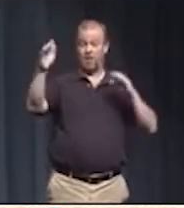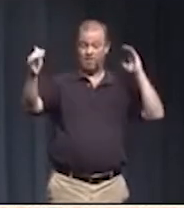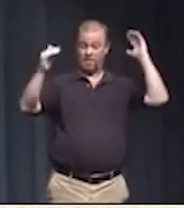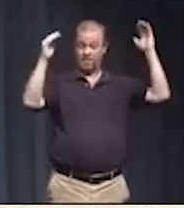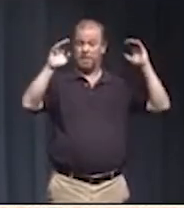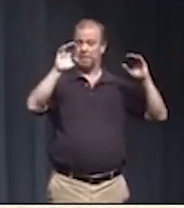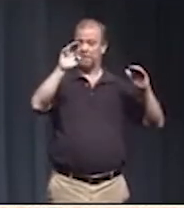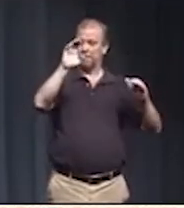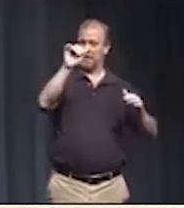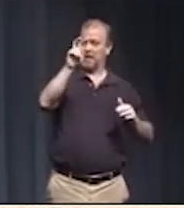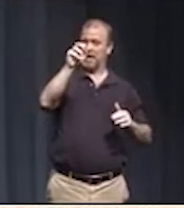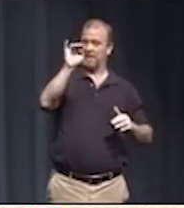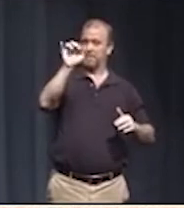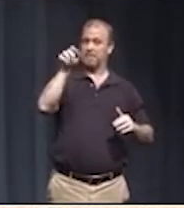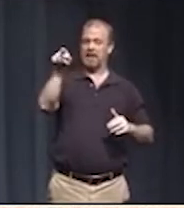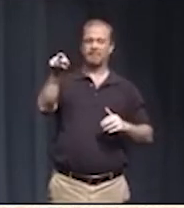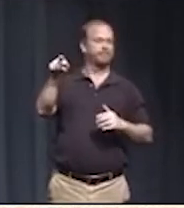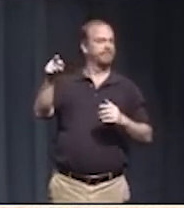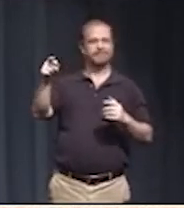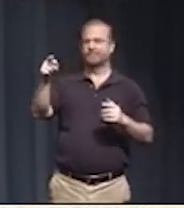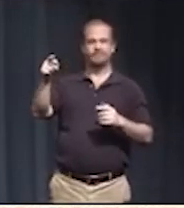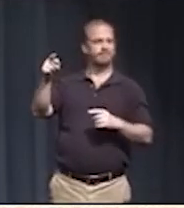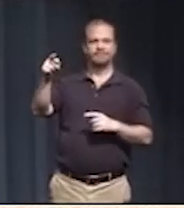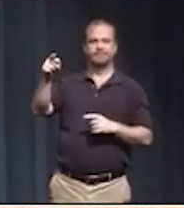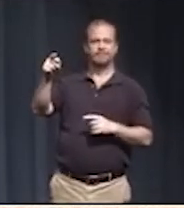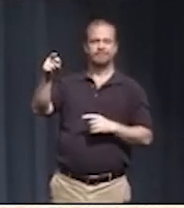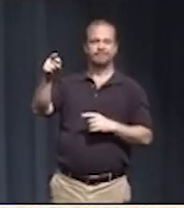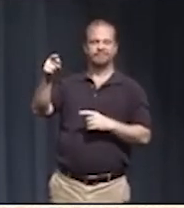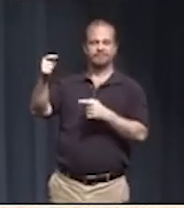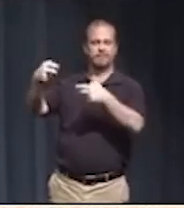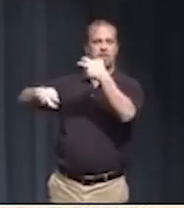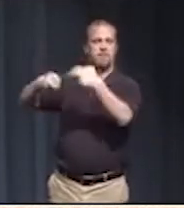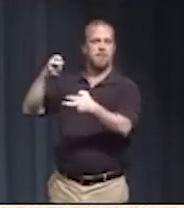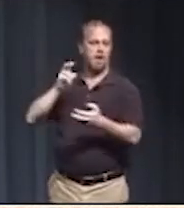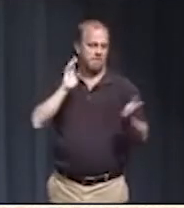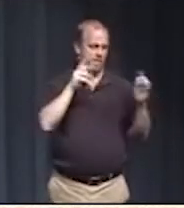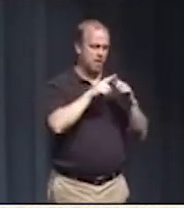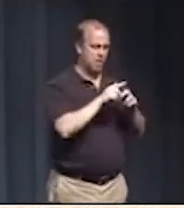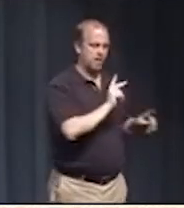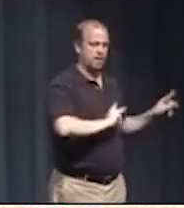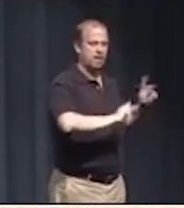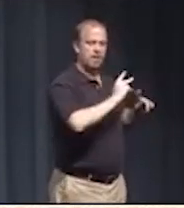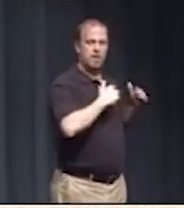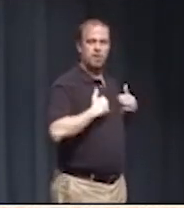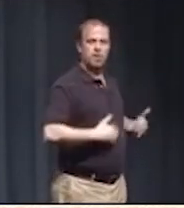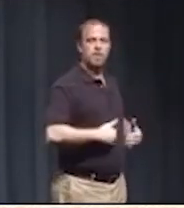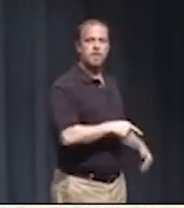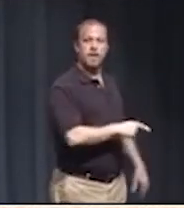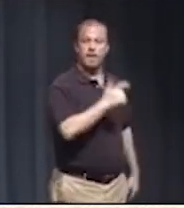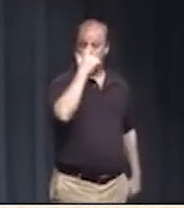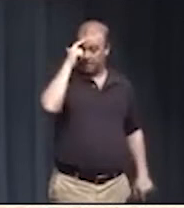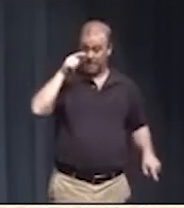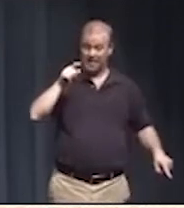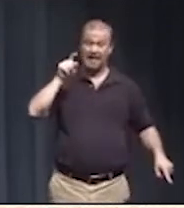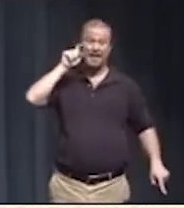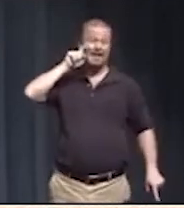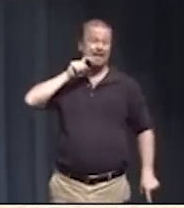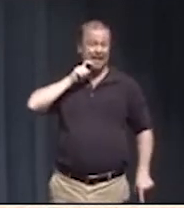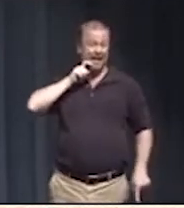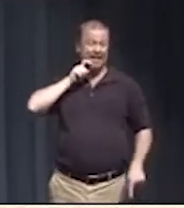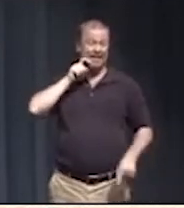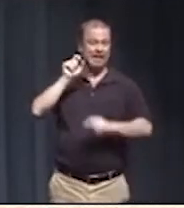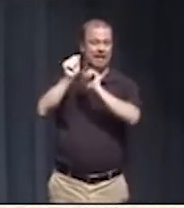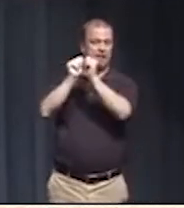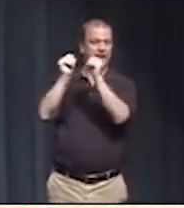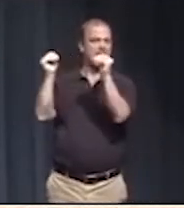competitive disadvantage to humans Because both sexes competed equally in